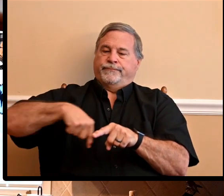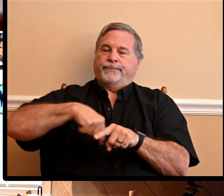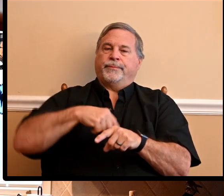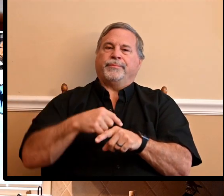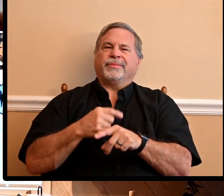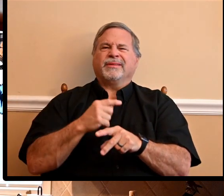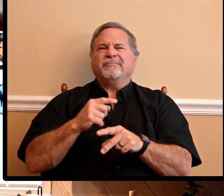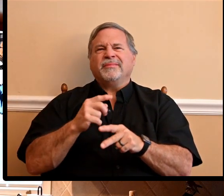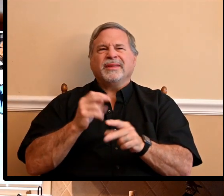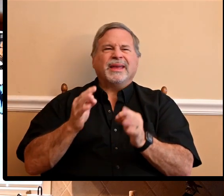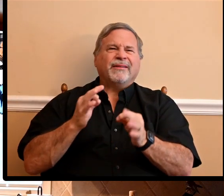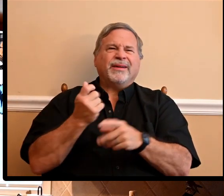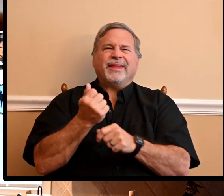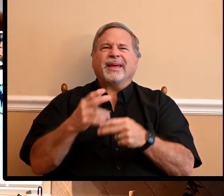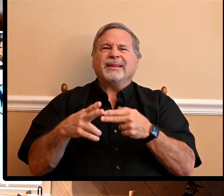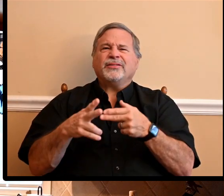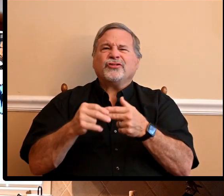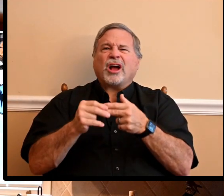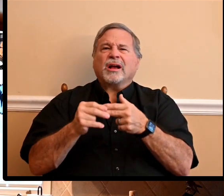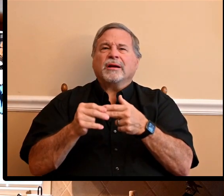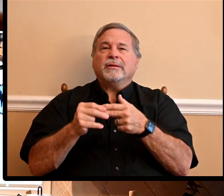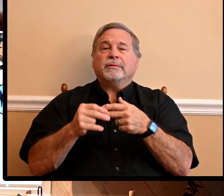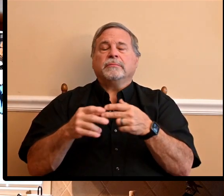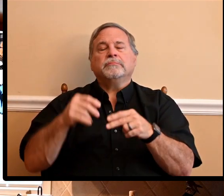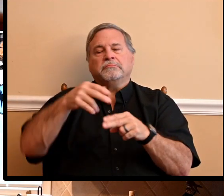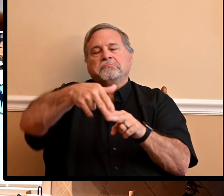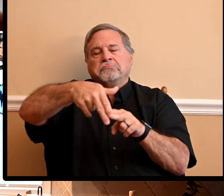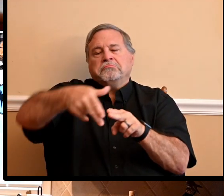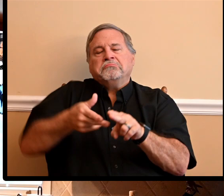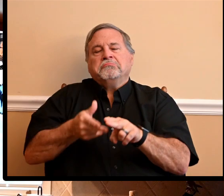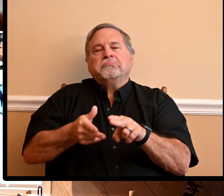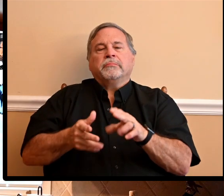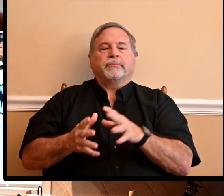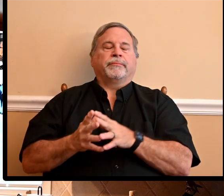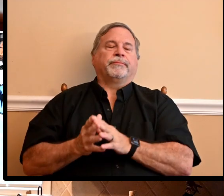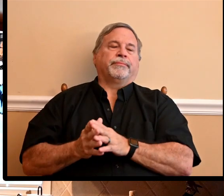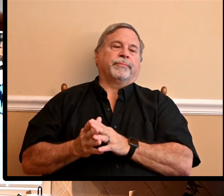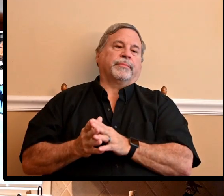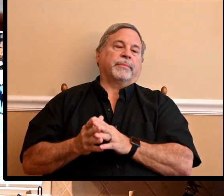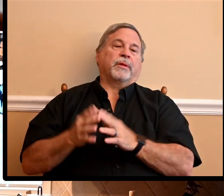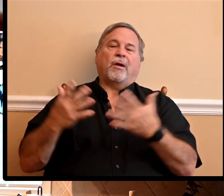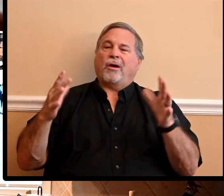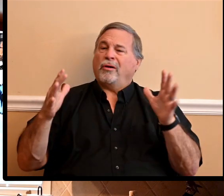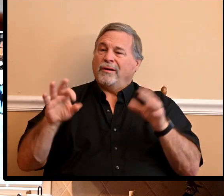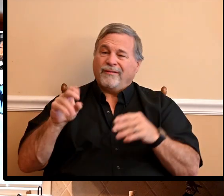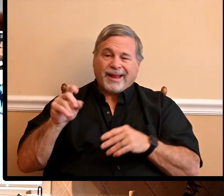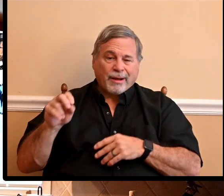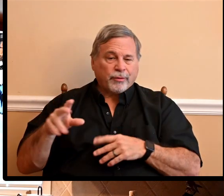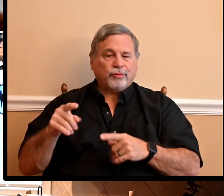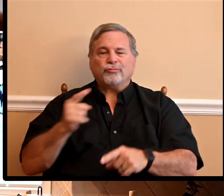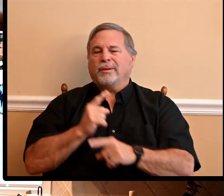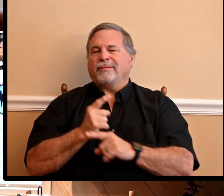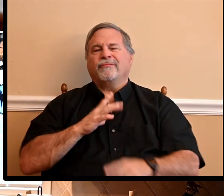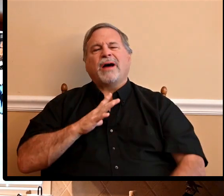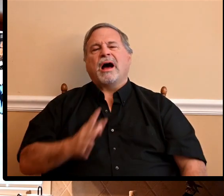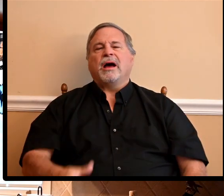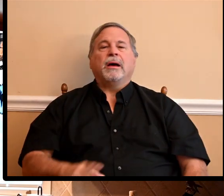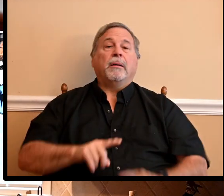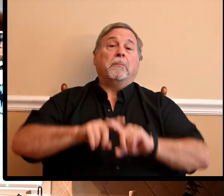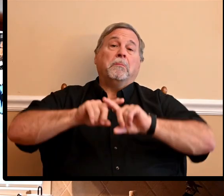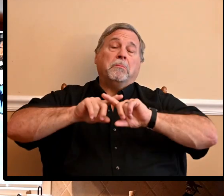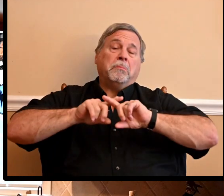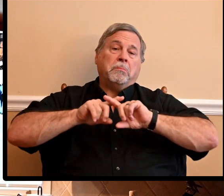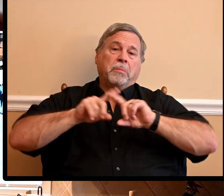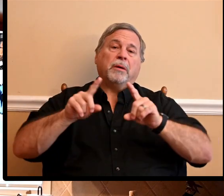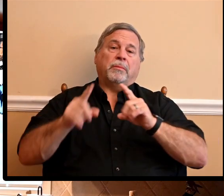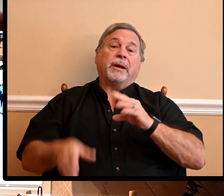go easily around the outside of it, just in case anything's stuck to the side. Now again, you floured that, you should be